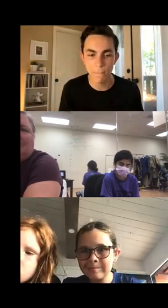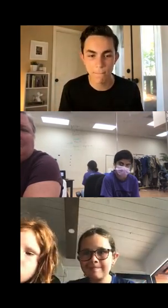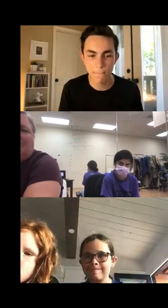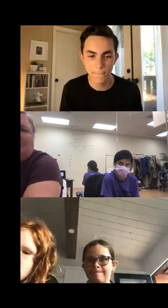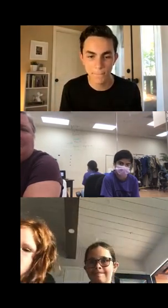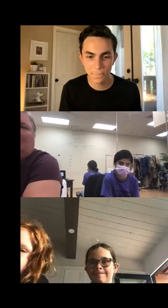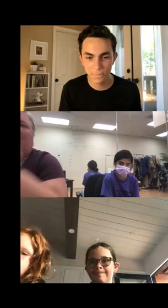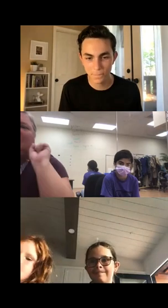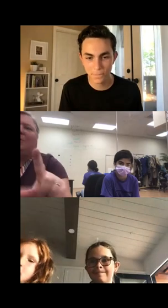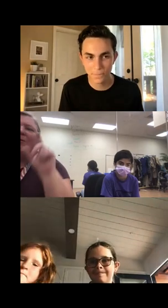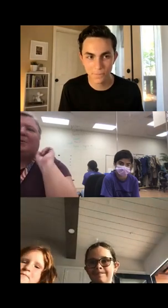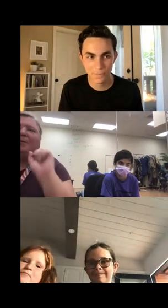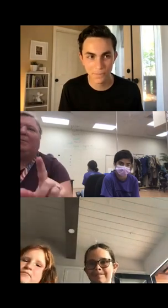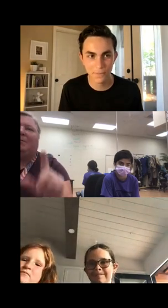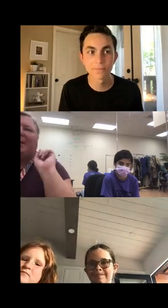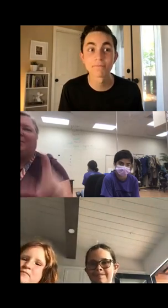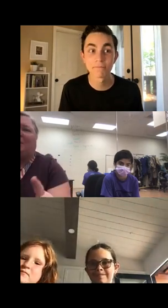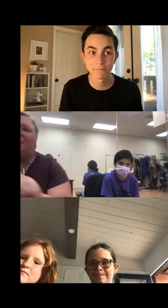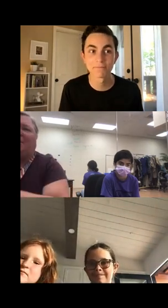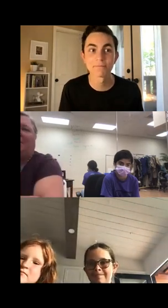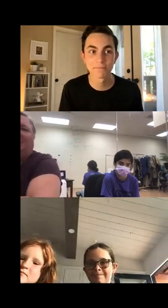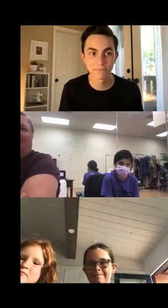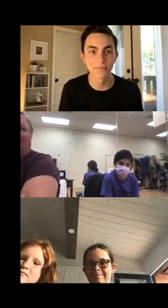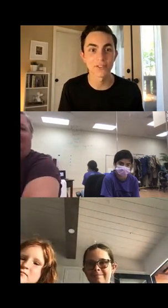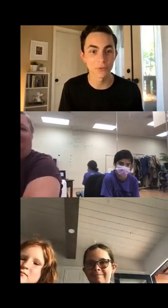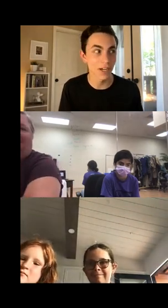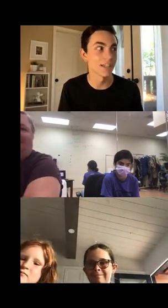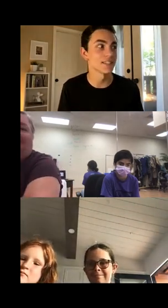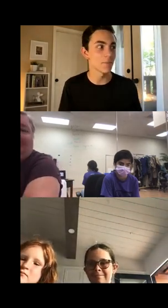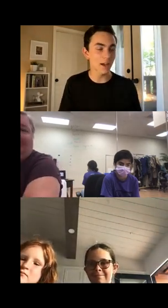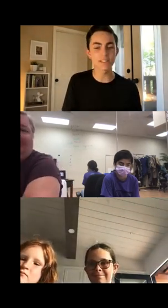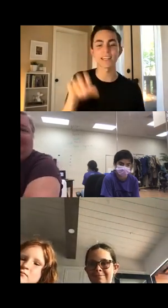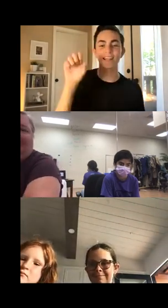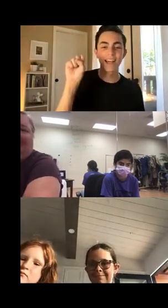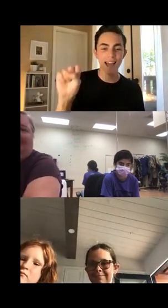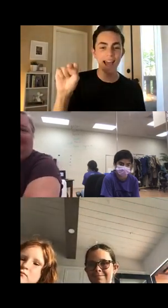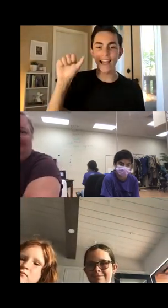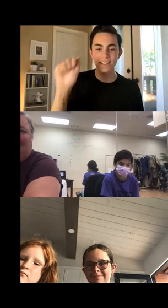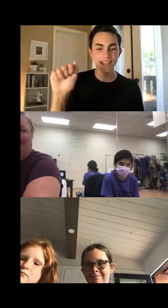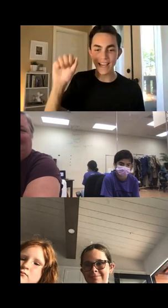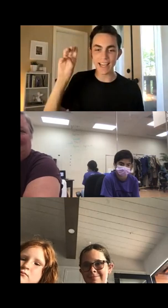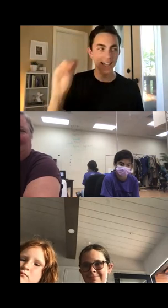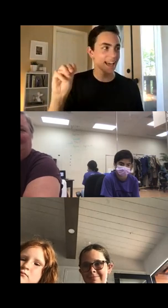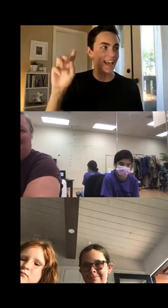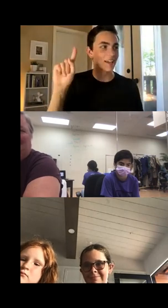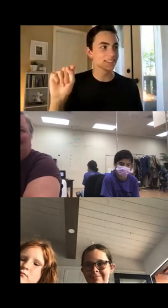guess? You were doing bouncing. That's right. It's the bouncing.